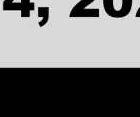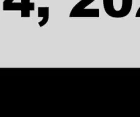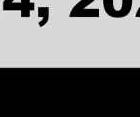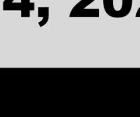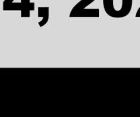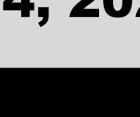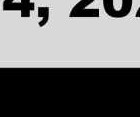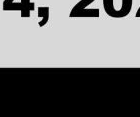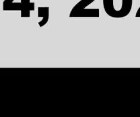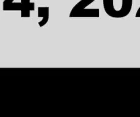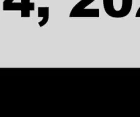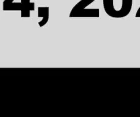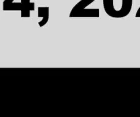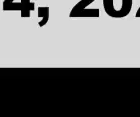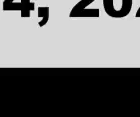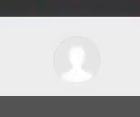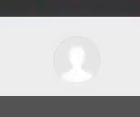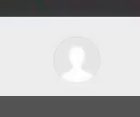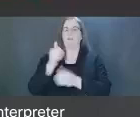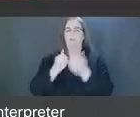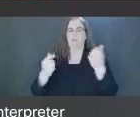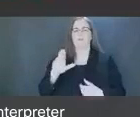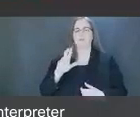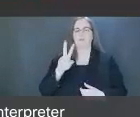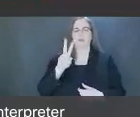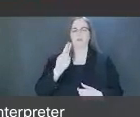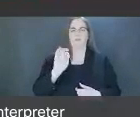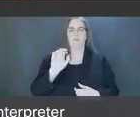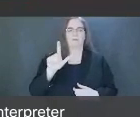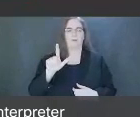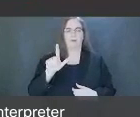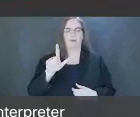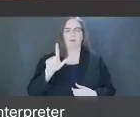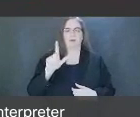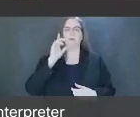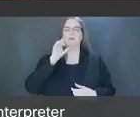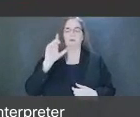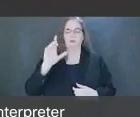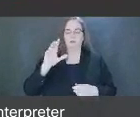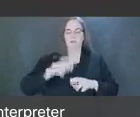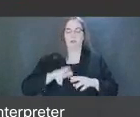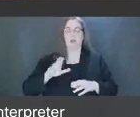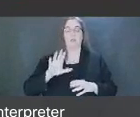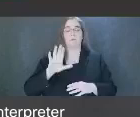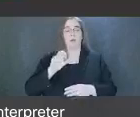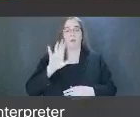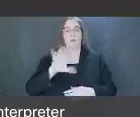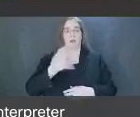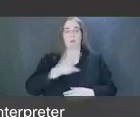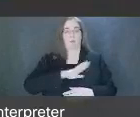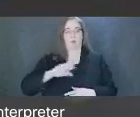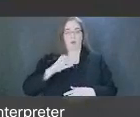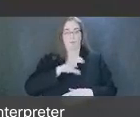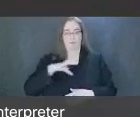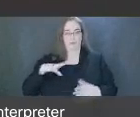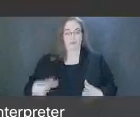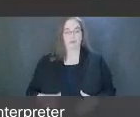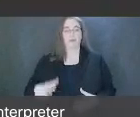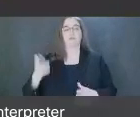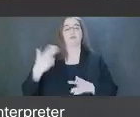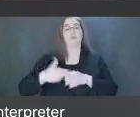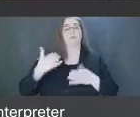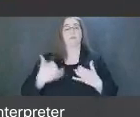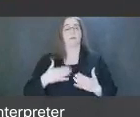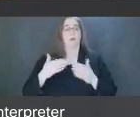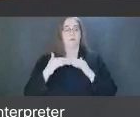Good afternoon, everyone. This is Dr. Val Arkush, Chair of the Montgomery County Board of Commissioners. I'm joined today by my